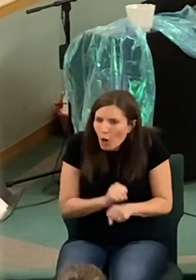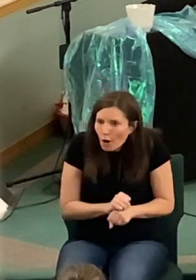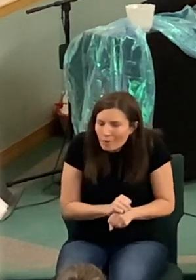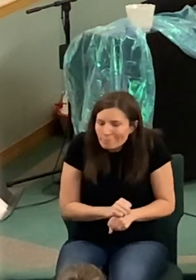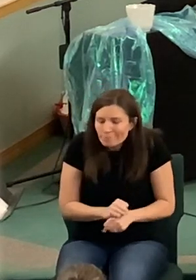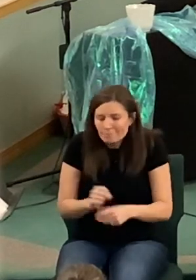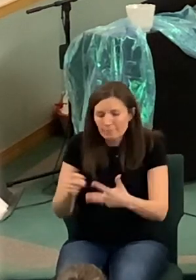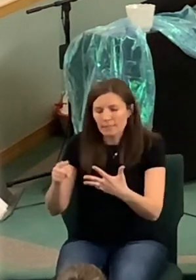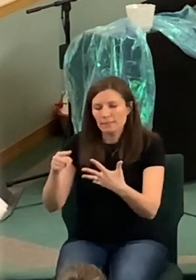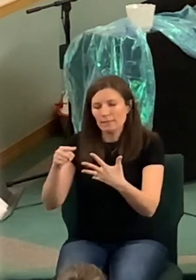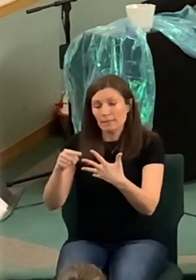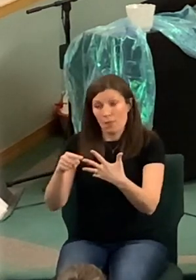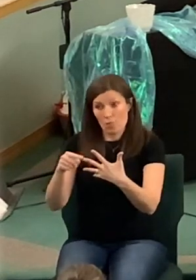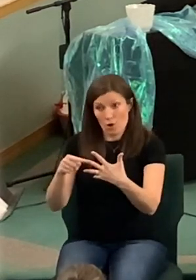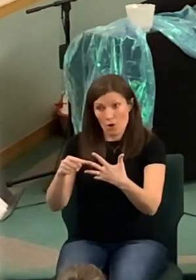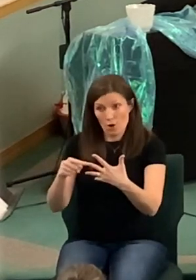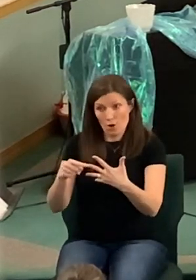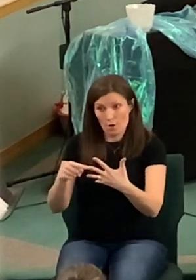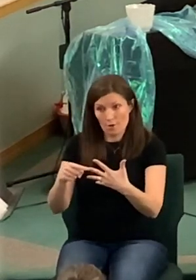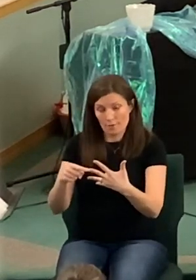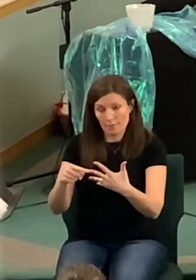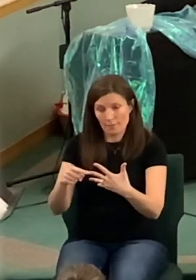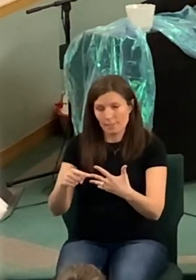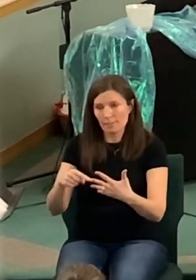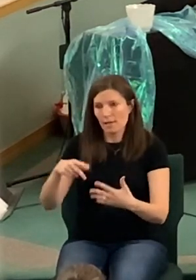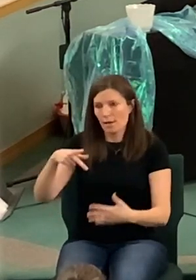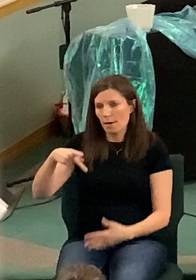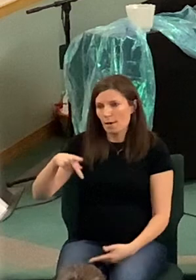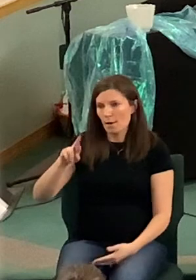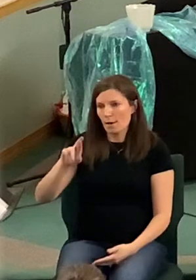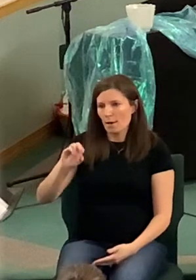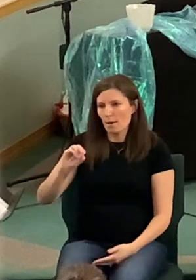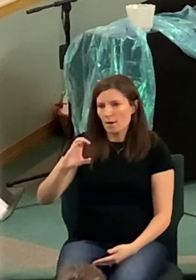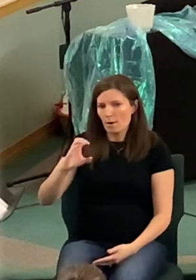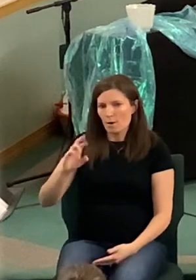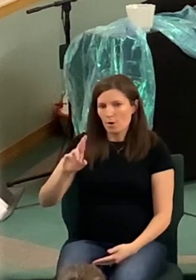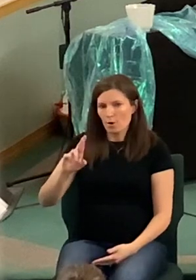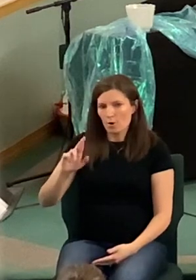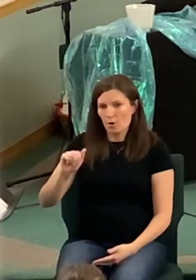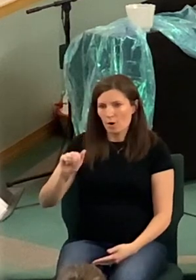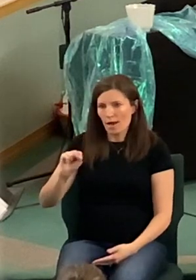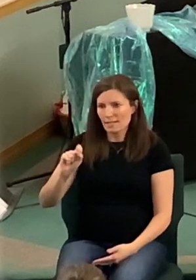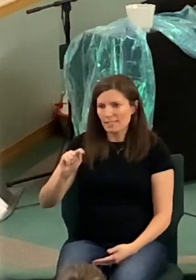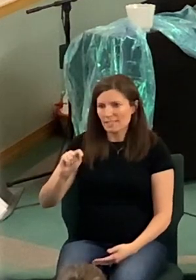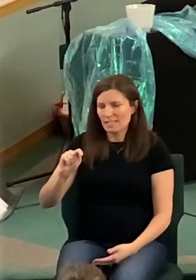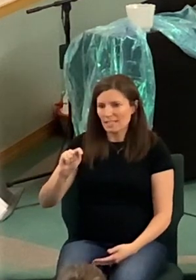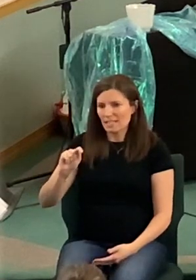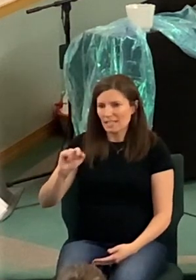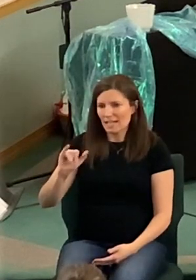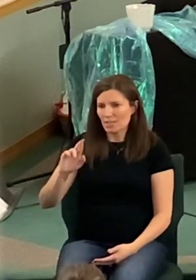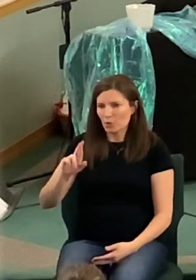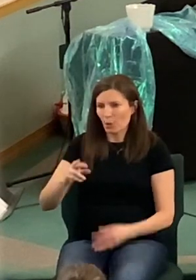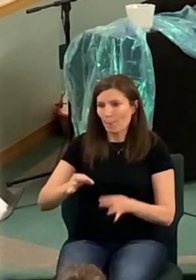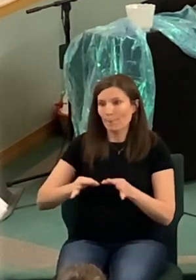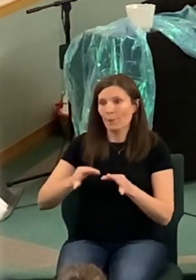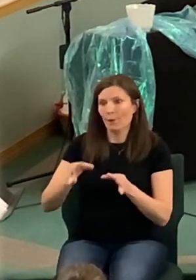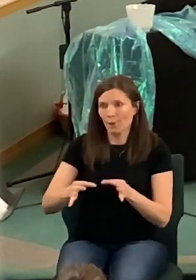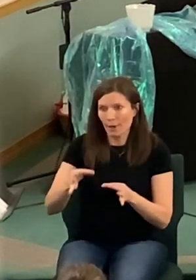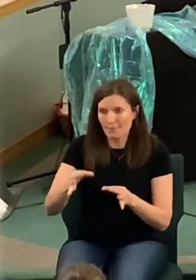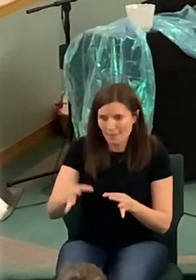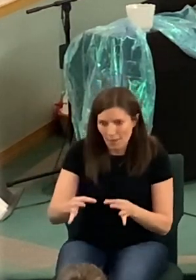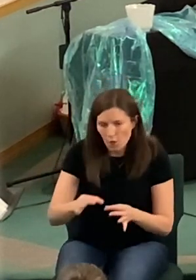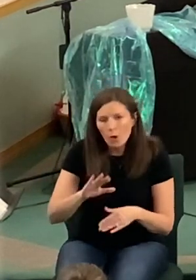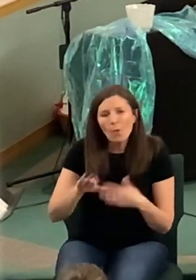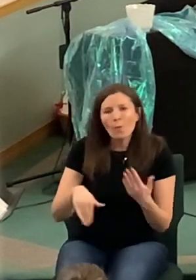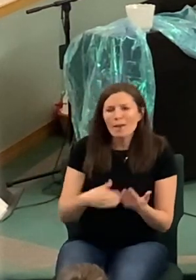The third is called the procrastinator. Everyone is guilty of procrastinating from time to time, they say, but